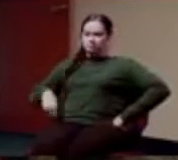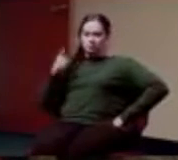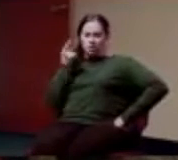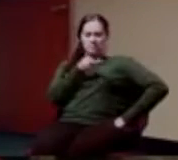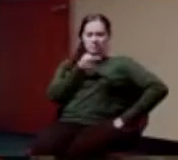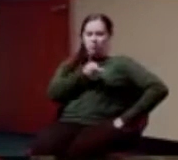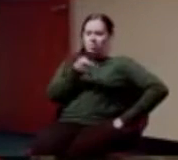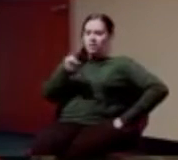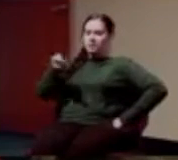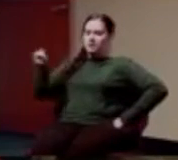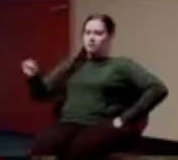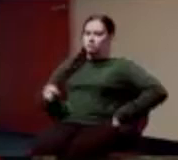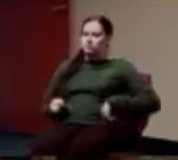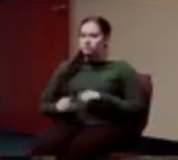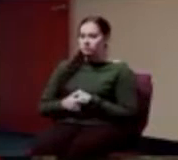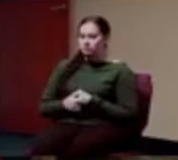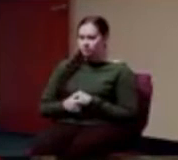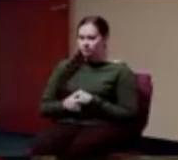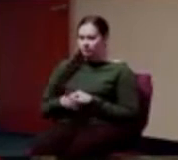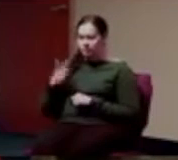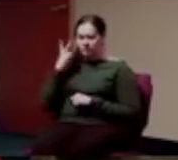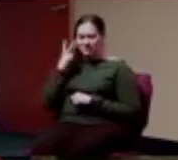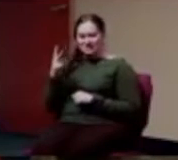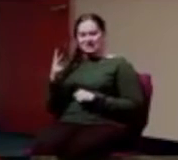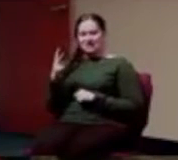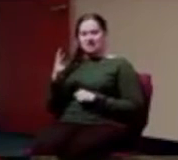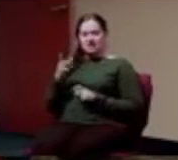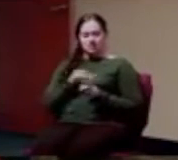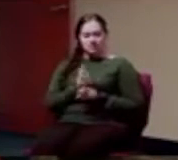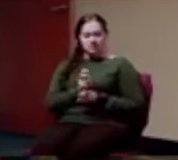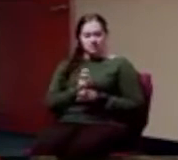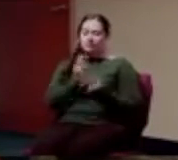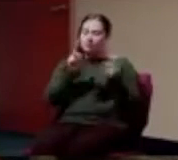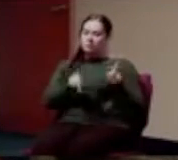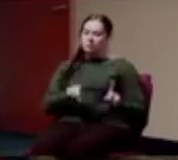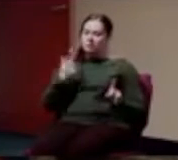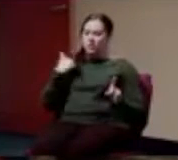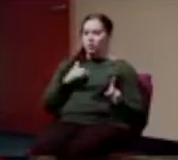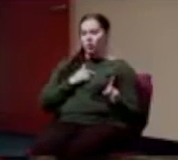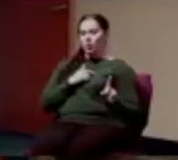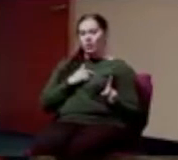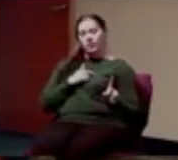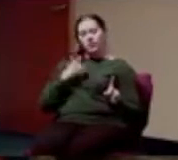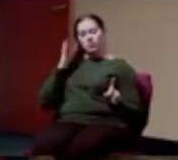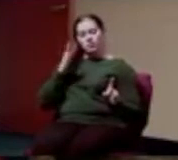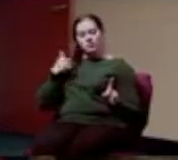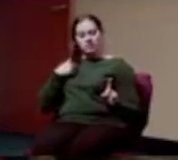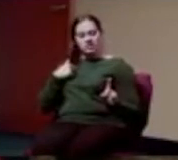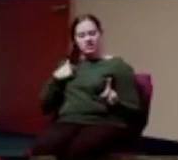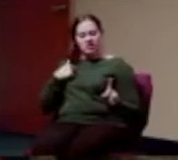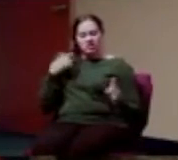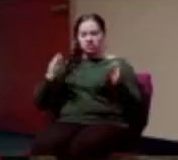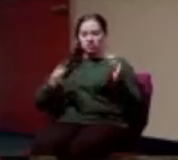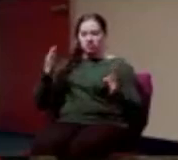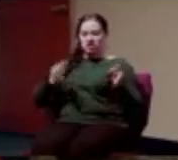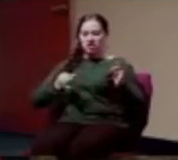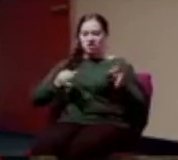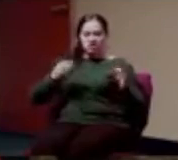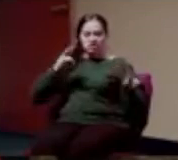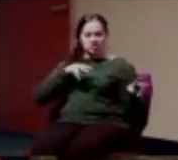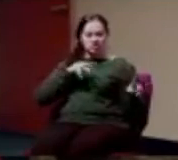out. We've looked at the difficult person and decided that we were going to be the judge, the jury, and the executioner. But look what